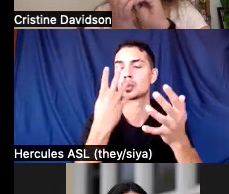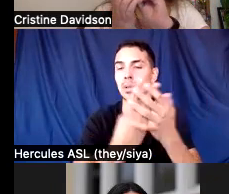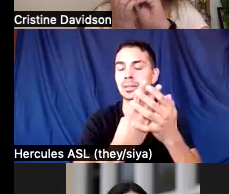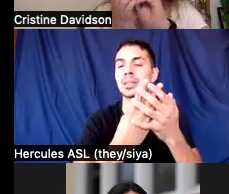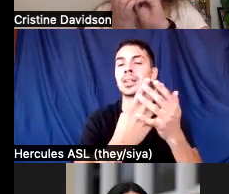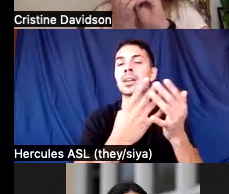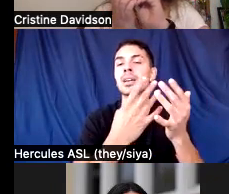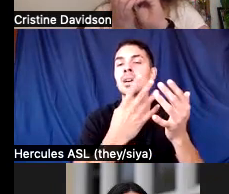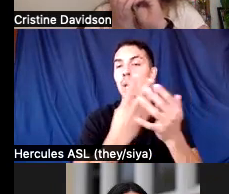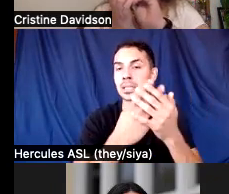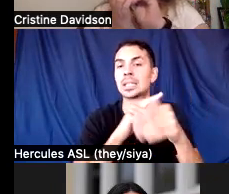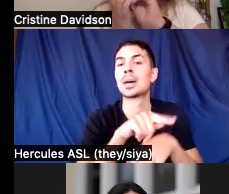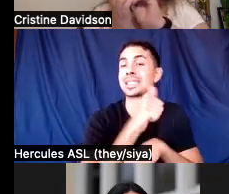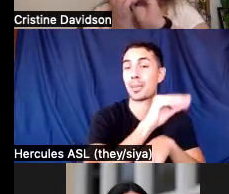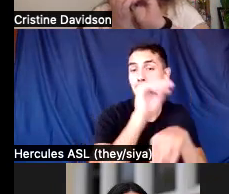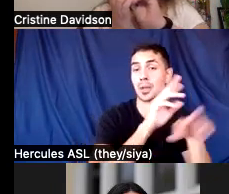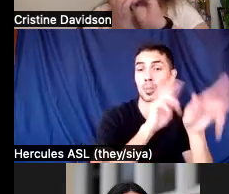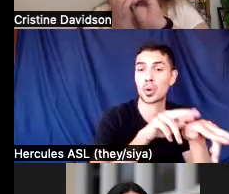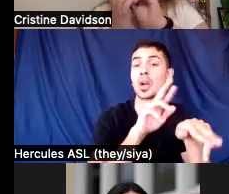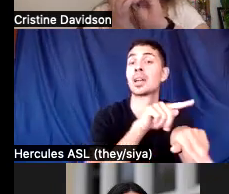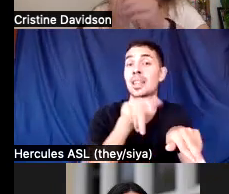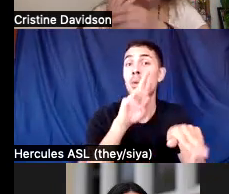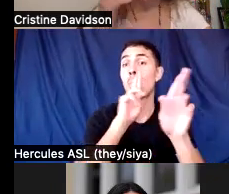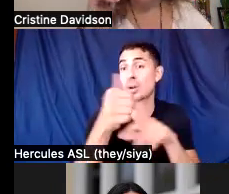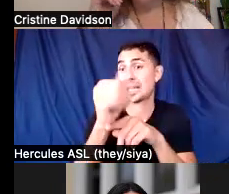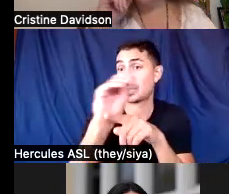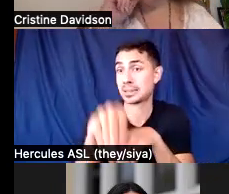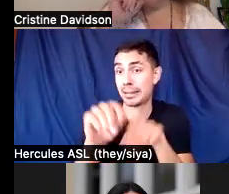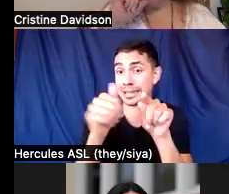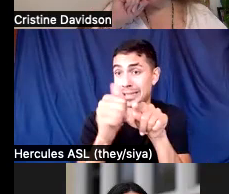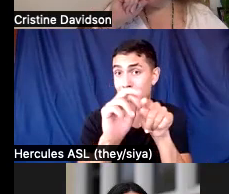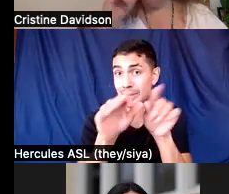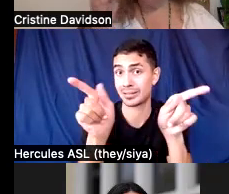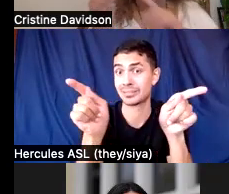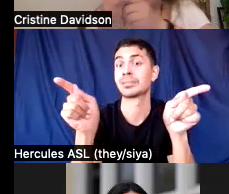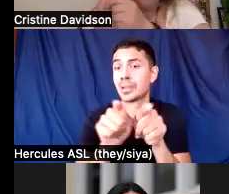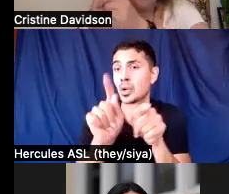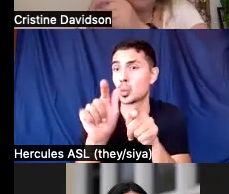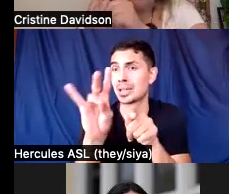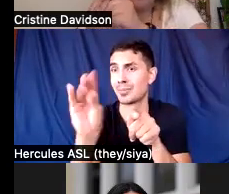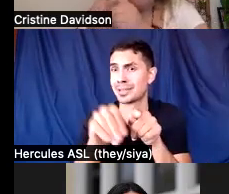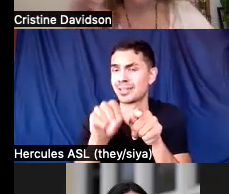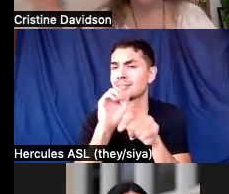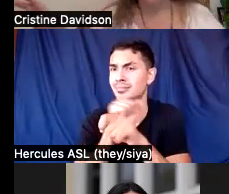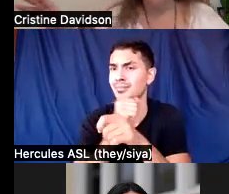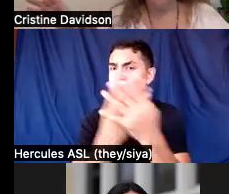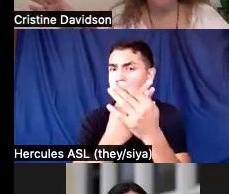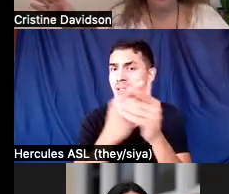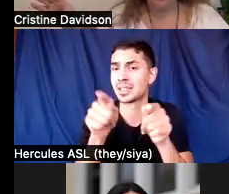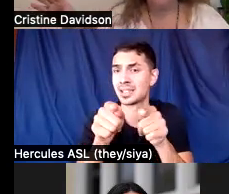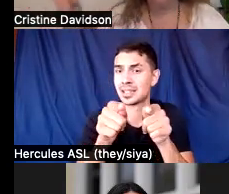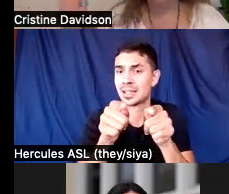and convictions, right? So then 65% of those couple of people are